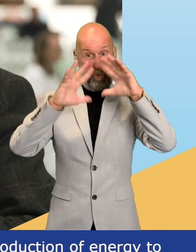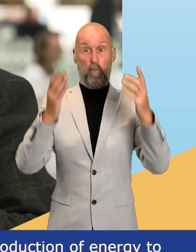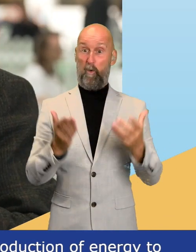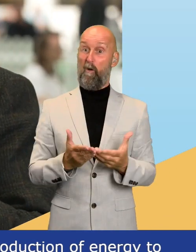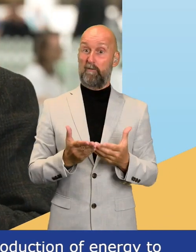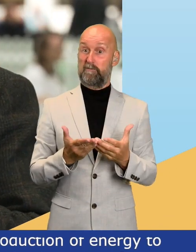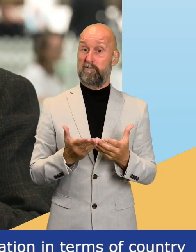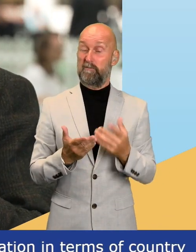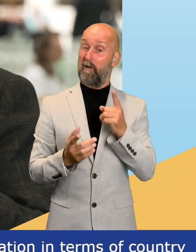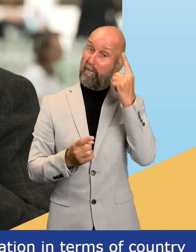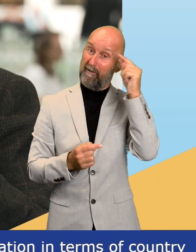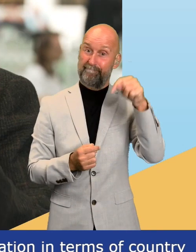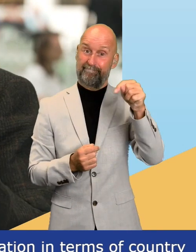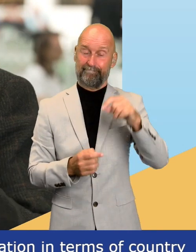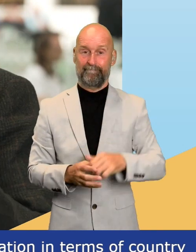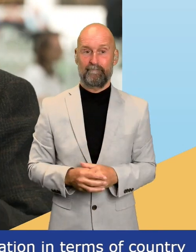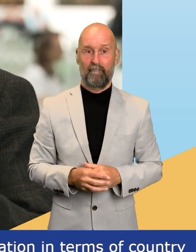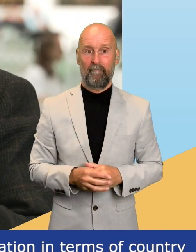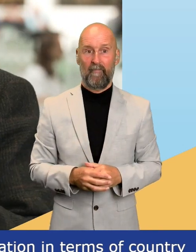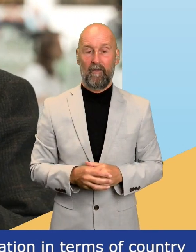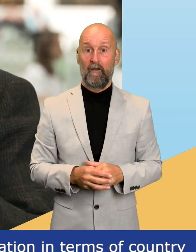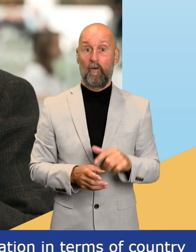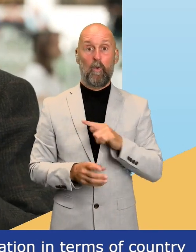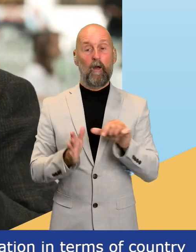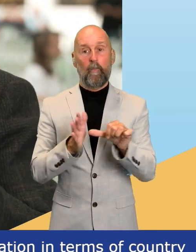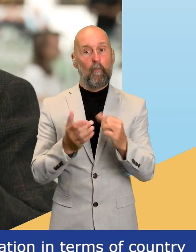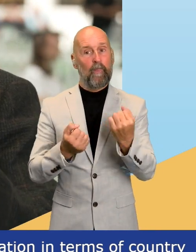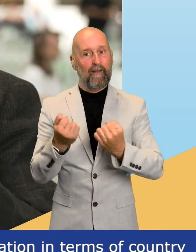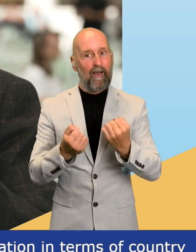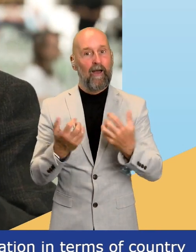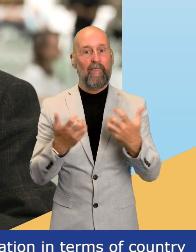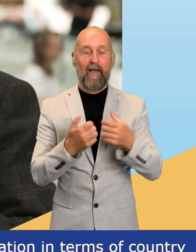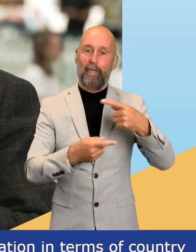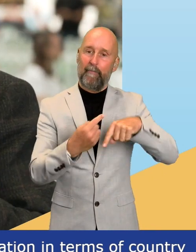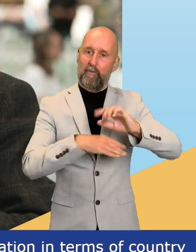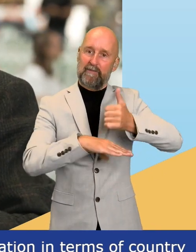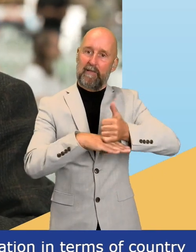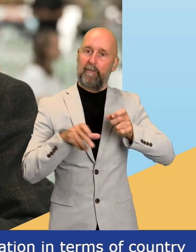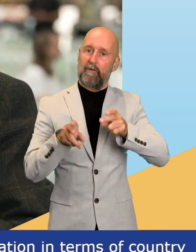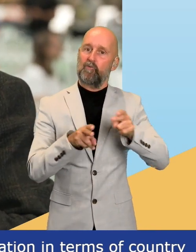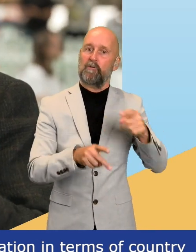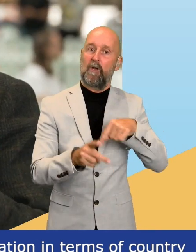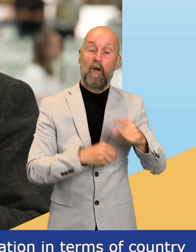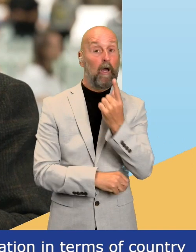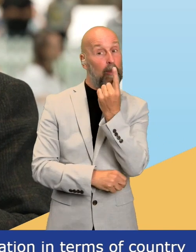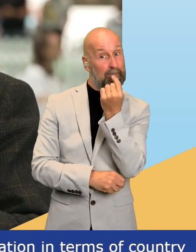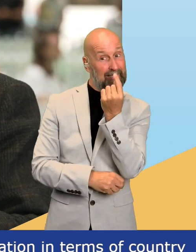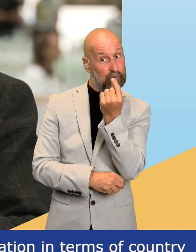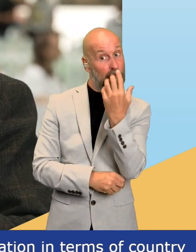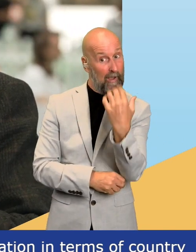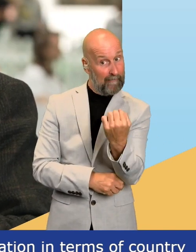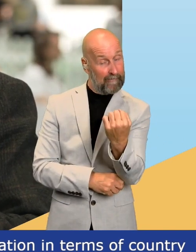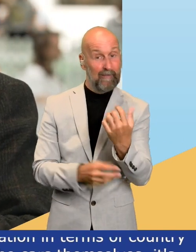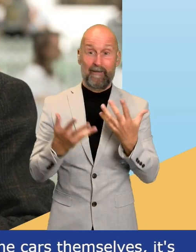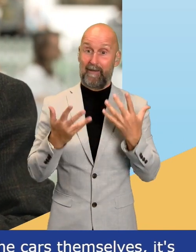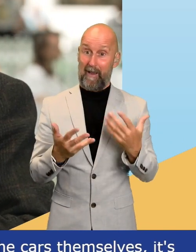So that's not down to the cars themselves, it's more down to the infrastructure we put in. So it's all potential, but even